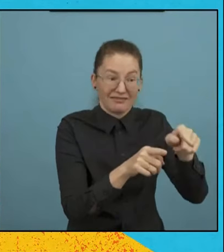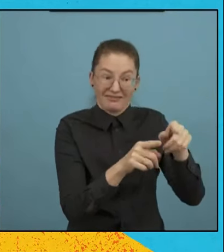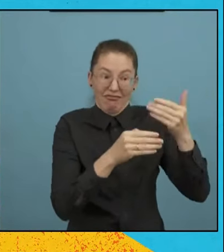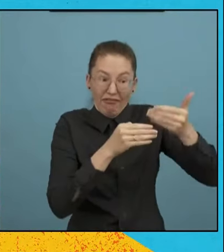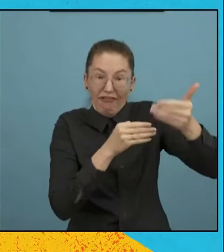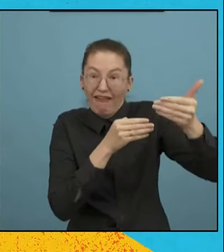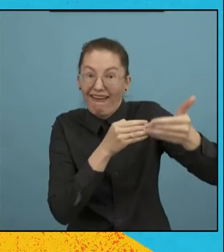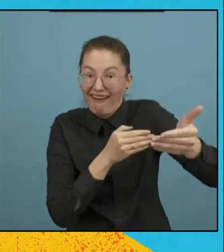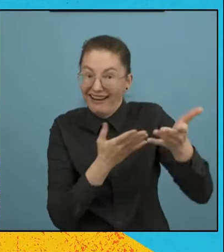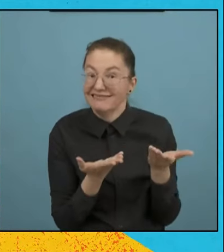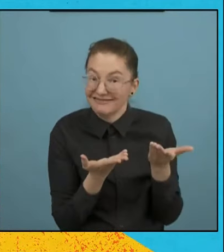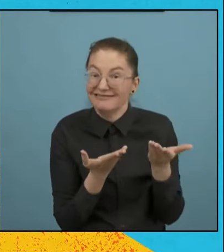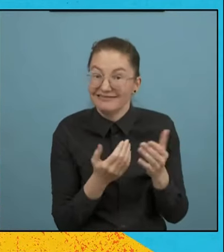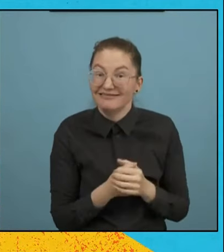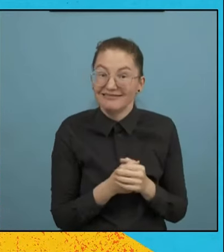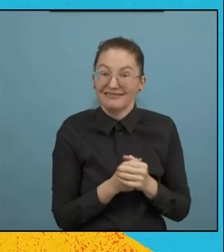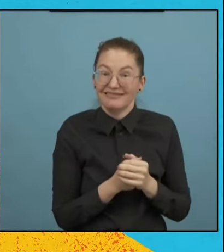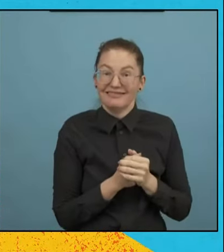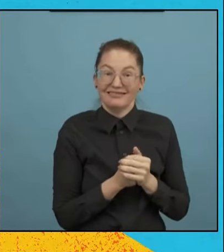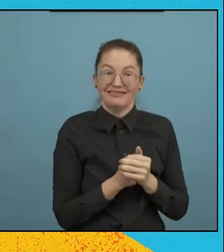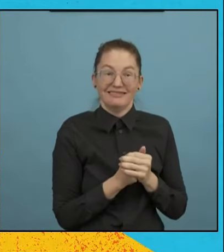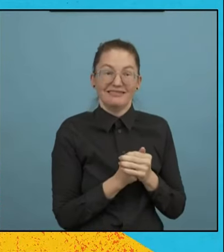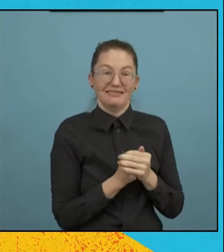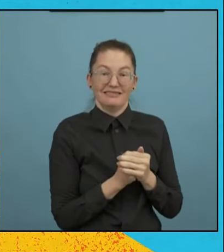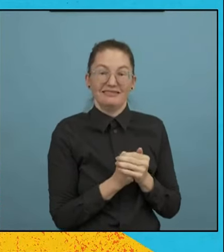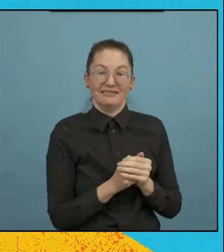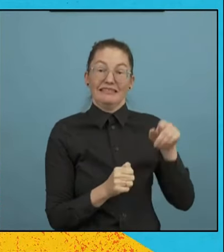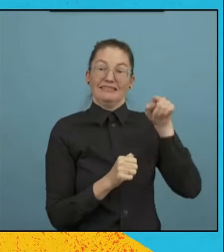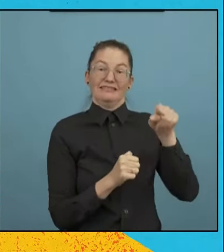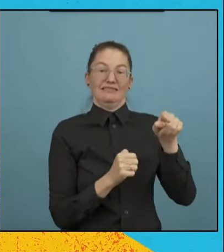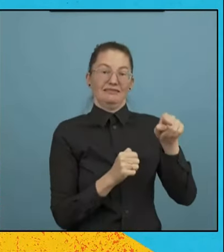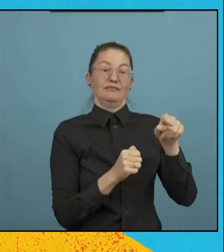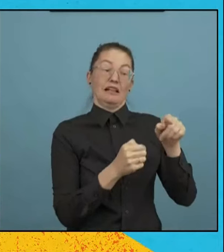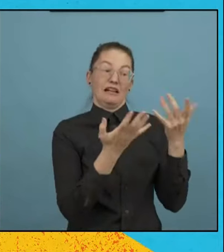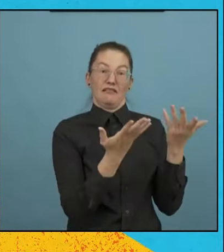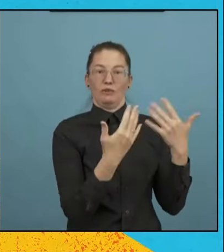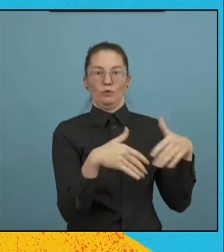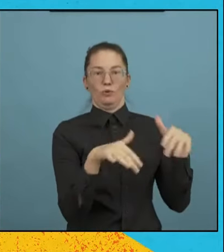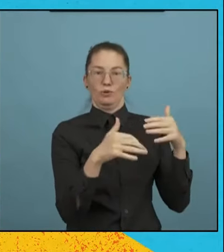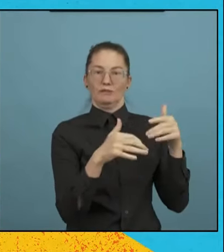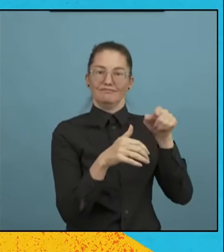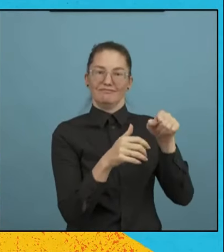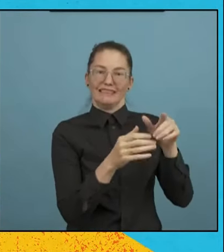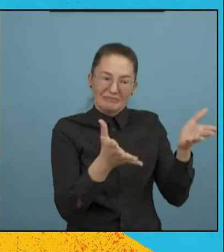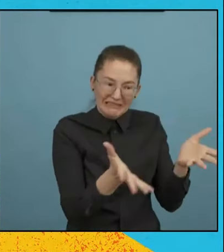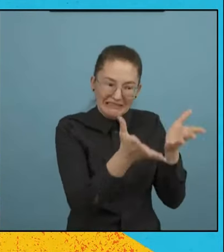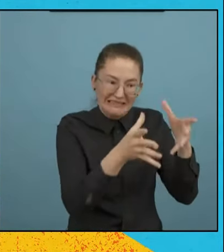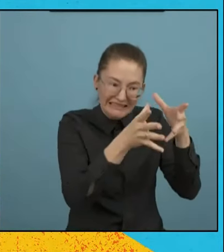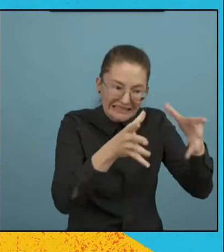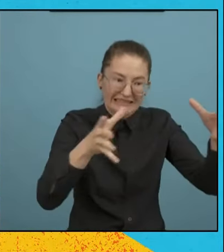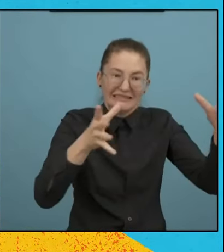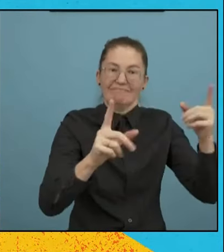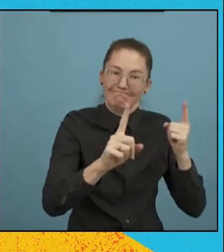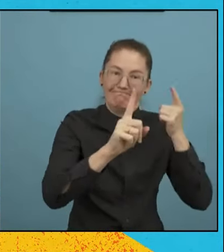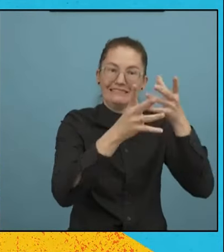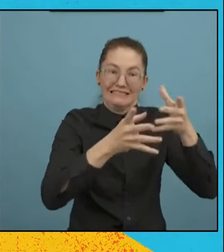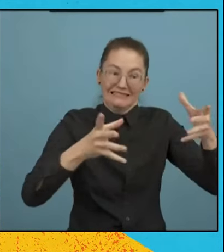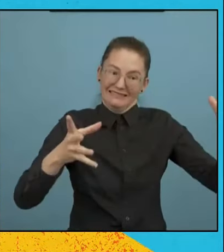increasing opportunities for youth engagement, but there are few formal avenues to support the children's participation at the